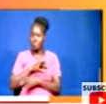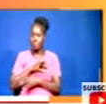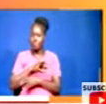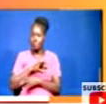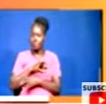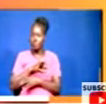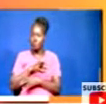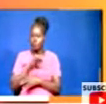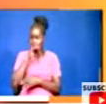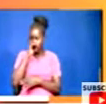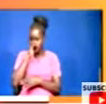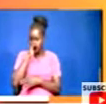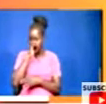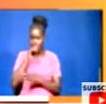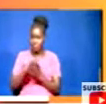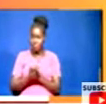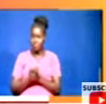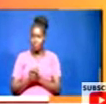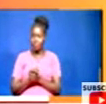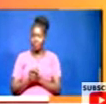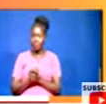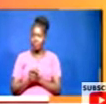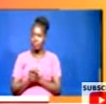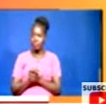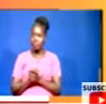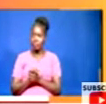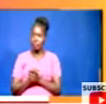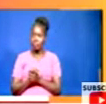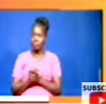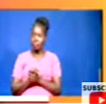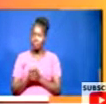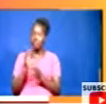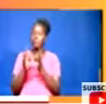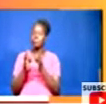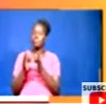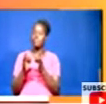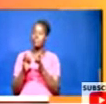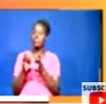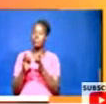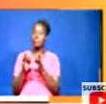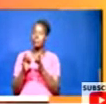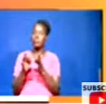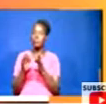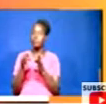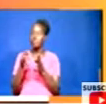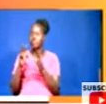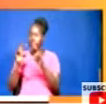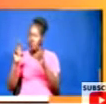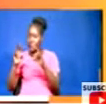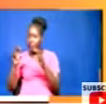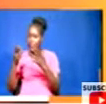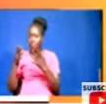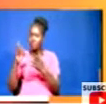clearly outlined that. Like, if I were to look at issues of